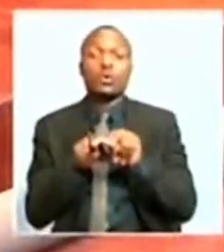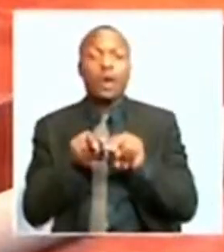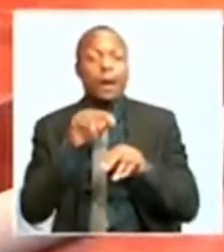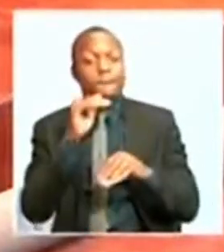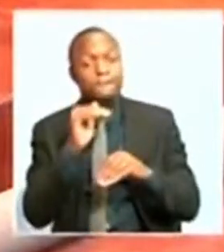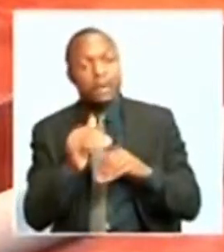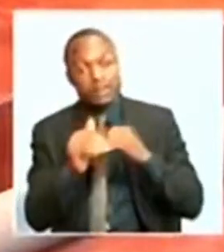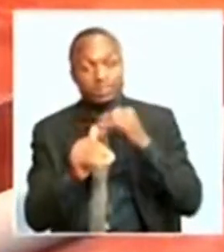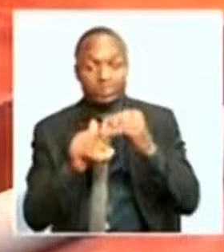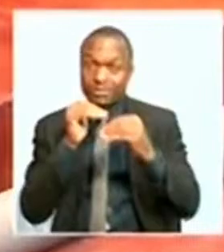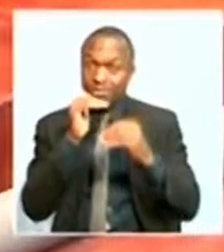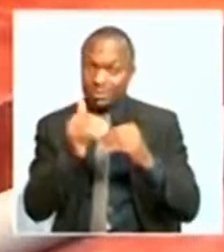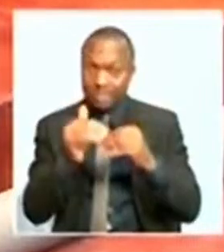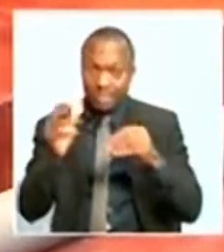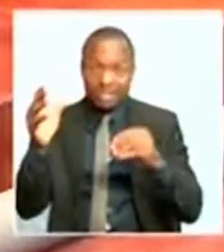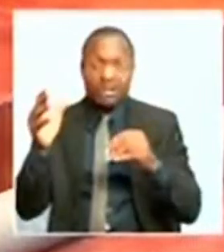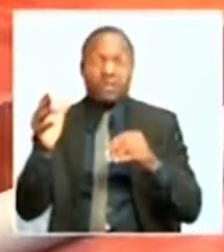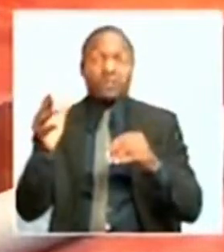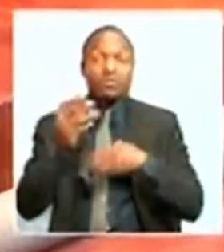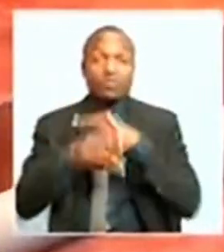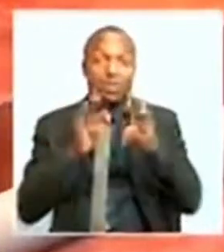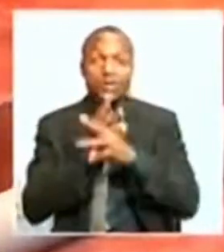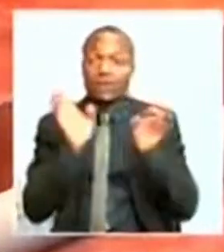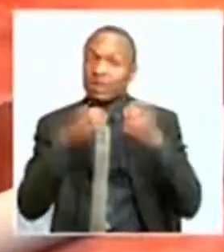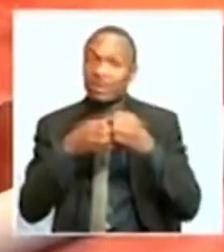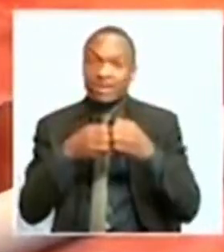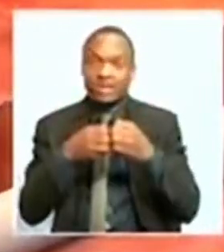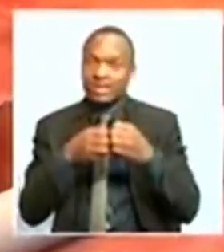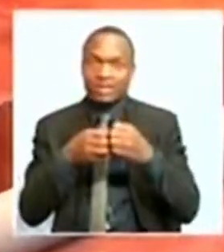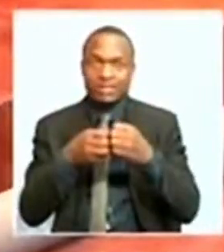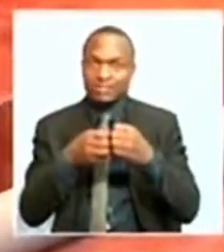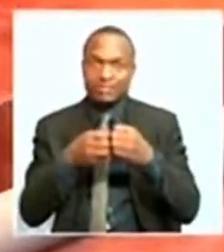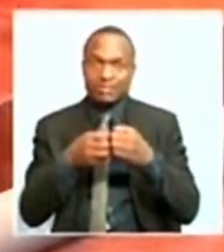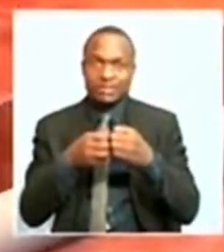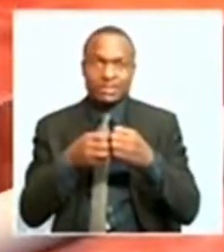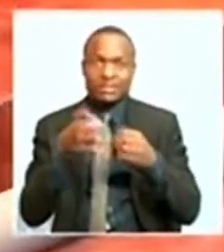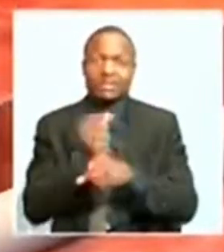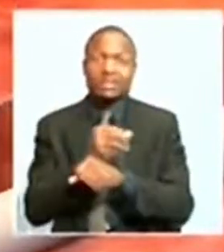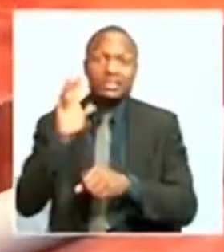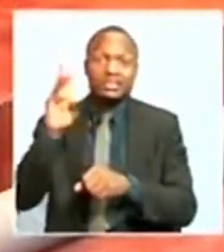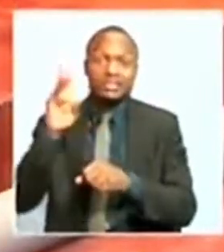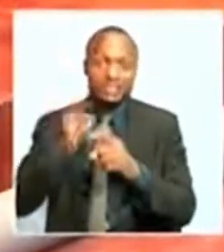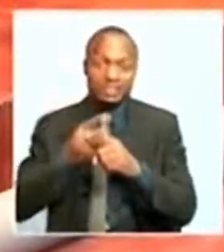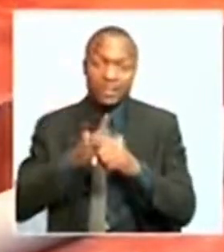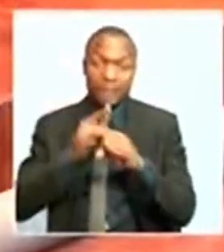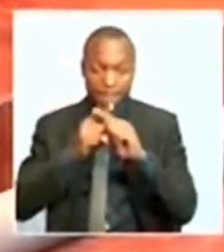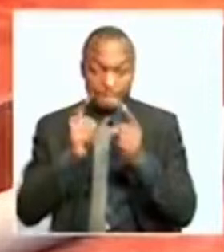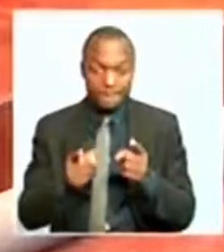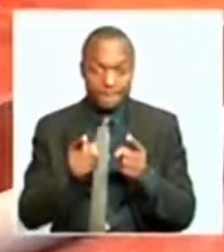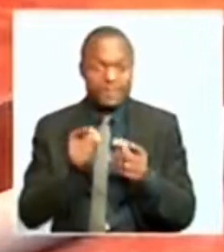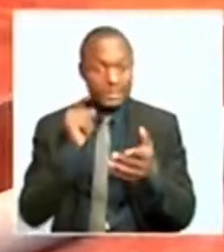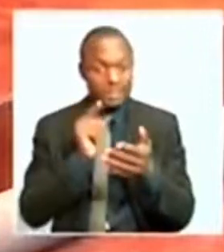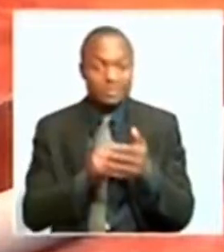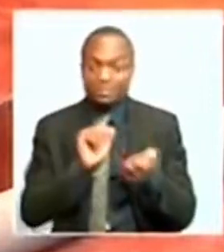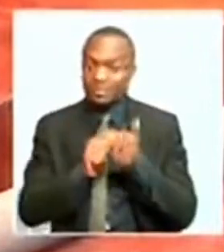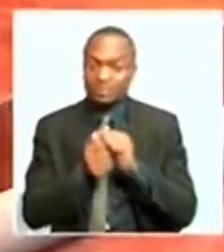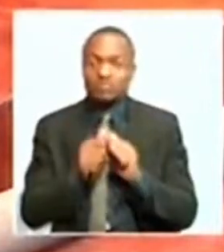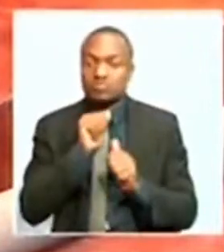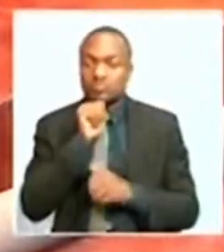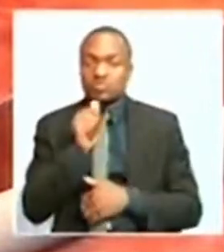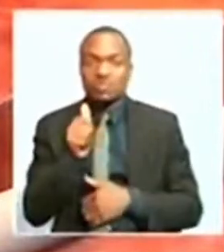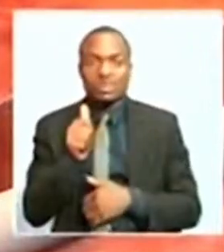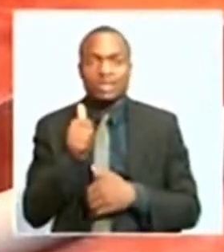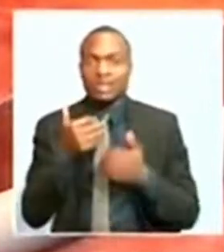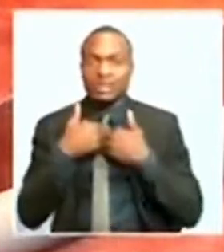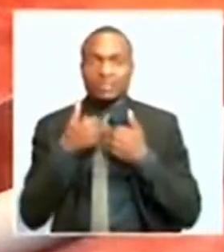money from the World Bank is that you have to do a project, and it takes more than 6 months to actually get those funds. But in terms of a catastrophe, you don't have that